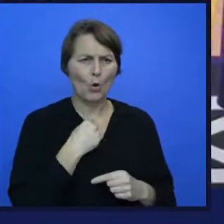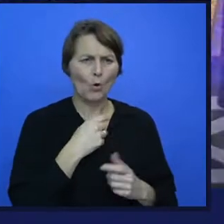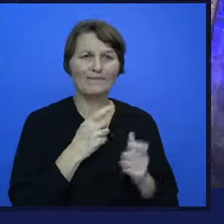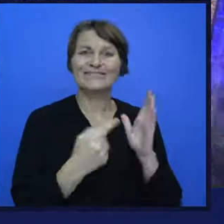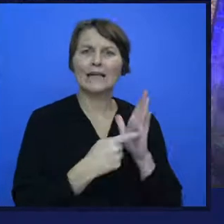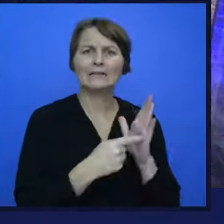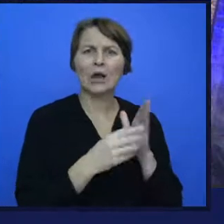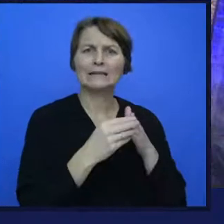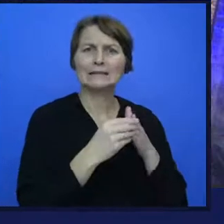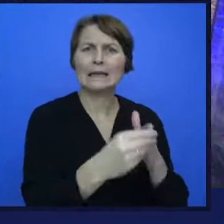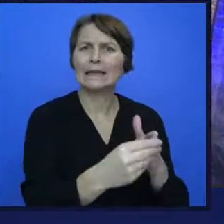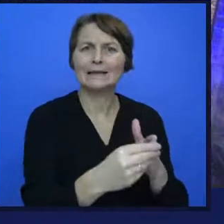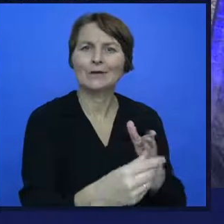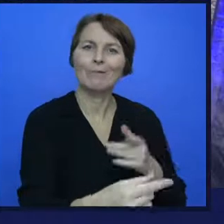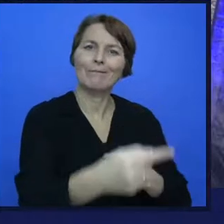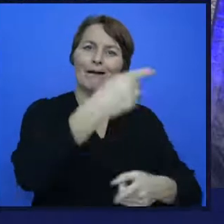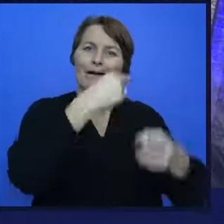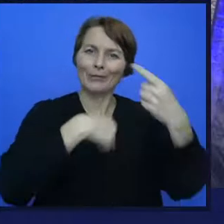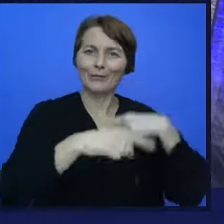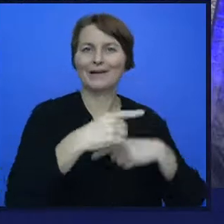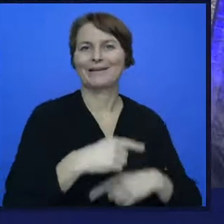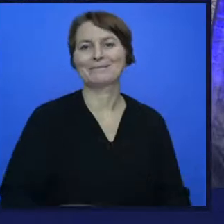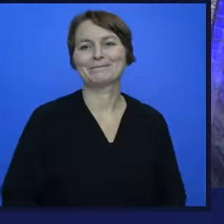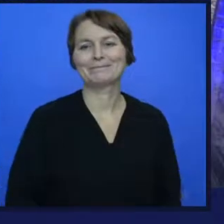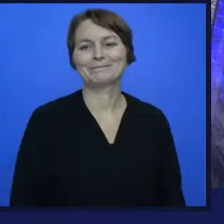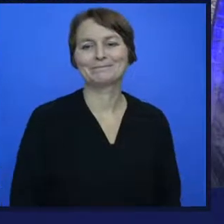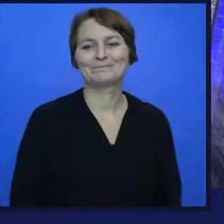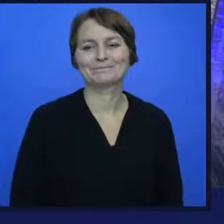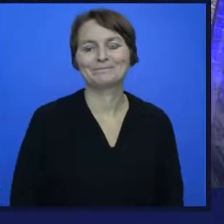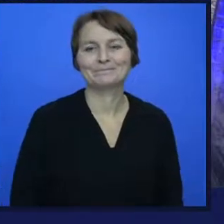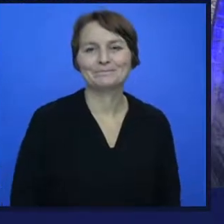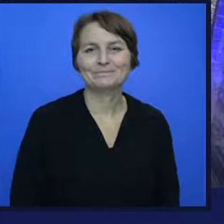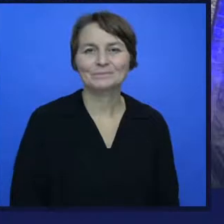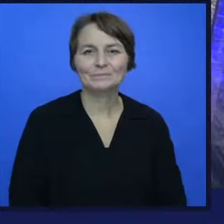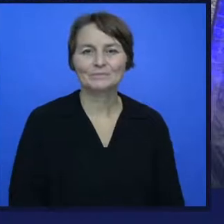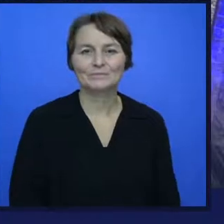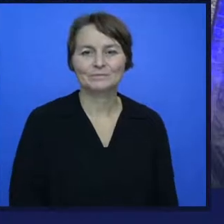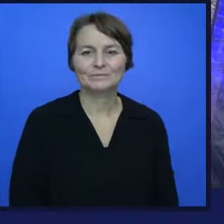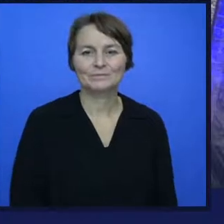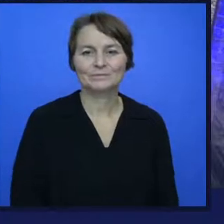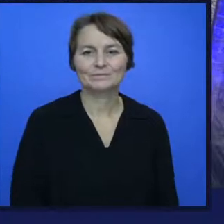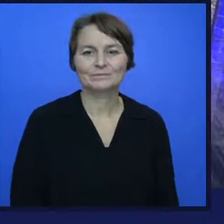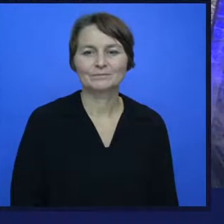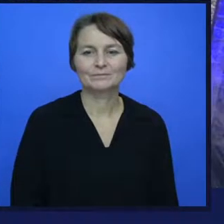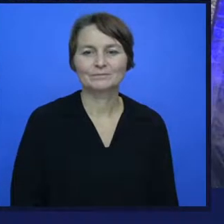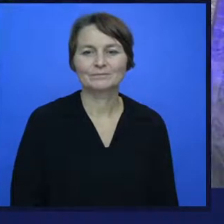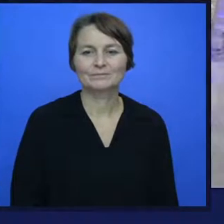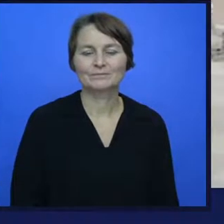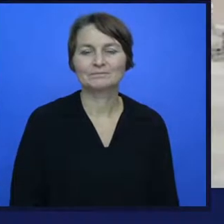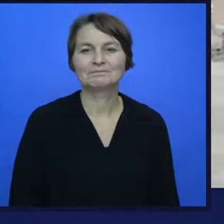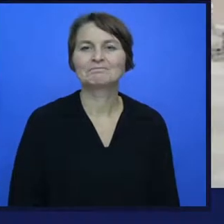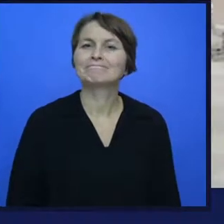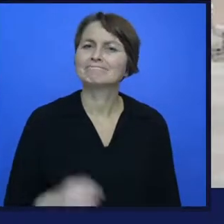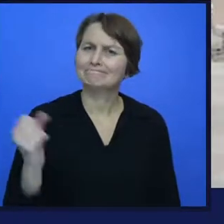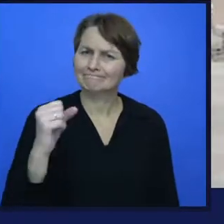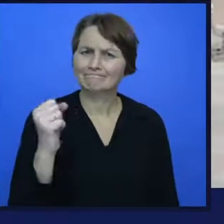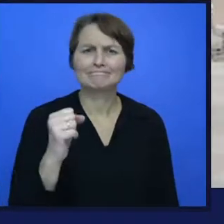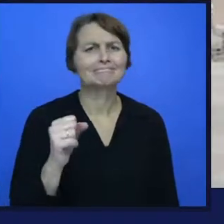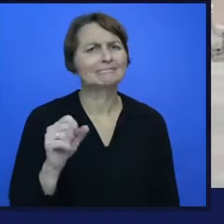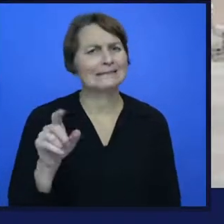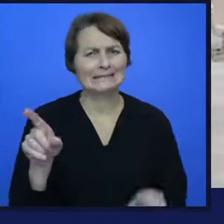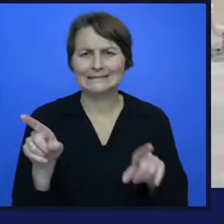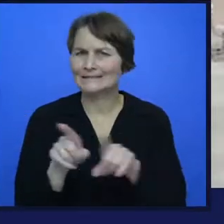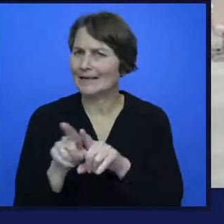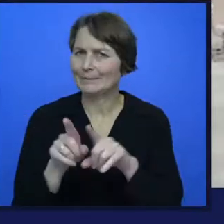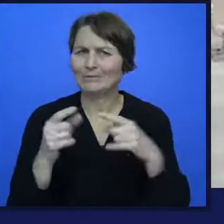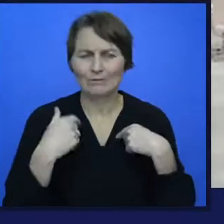Yeah. And I would absolutely echo that as well. I think, you know, for us, it's really a combination of technologies. The